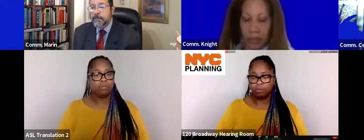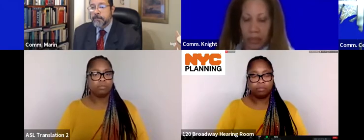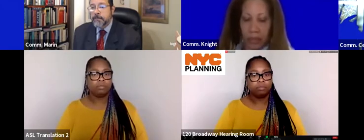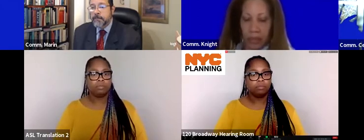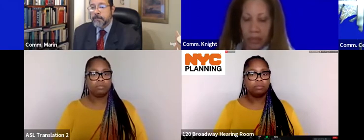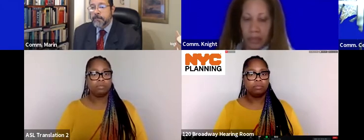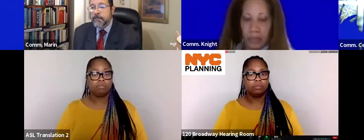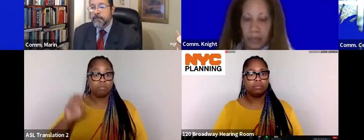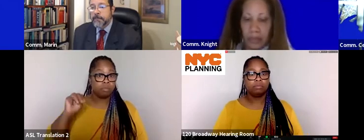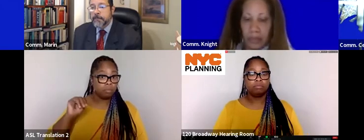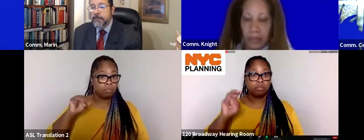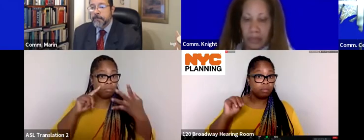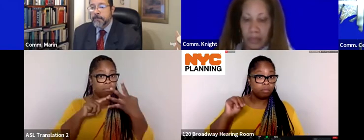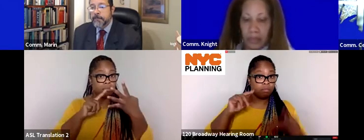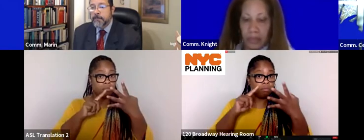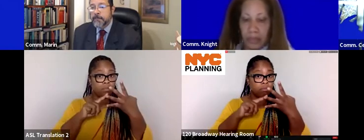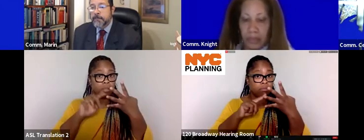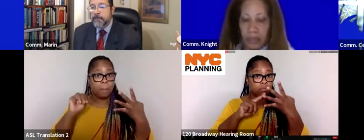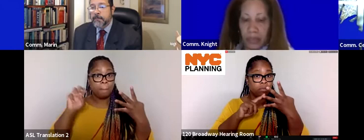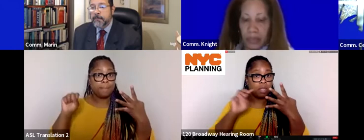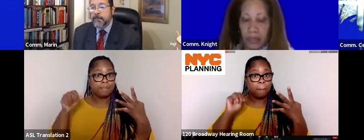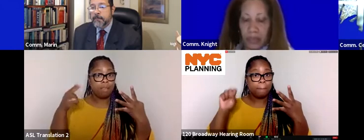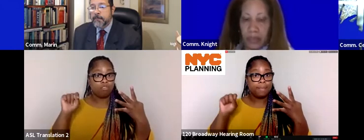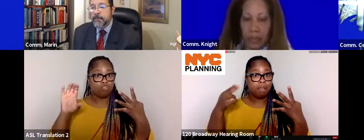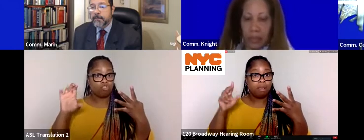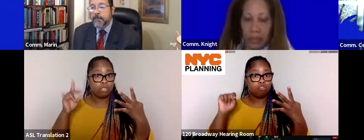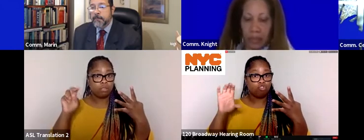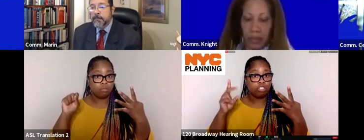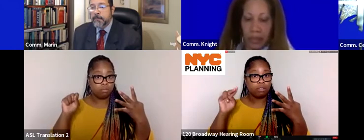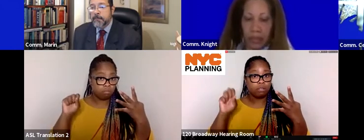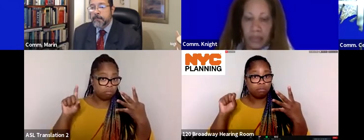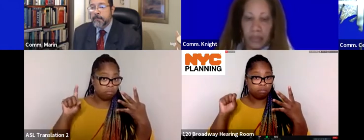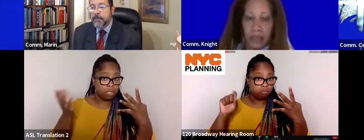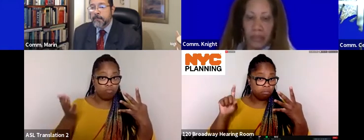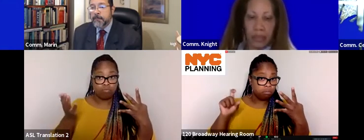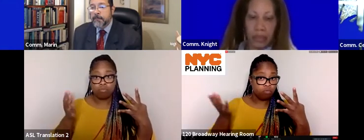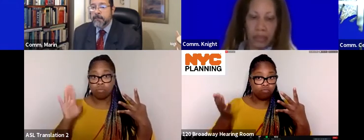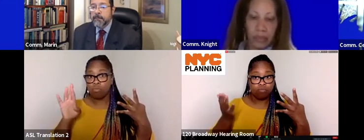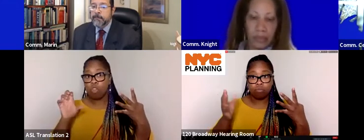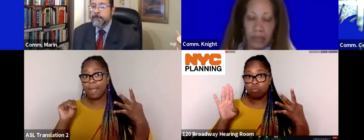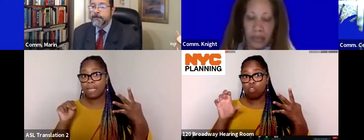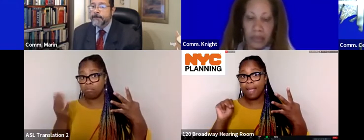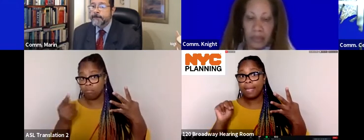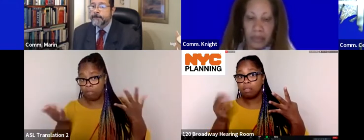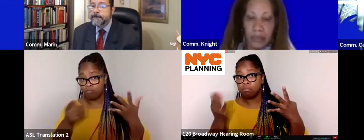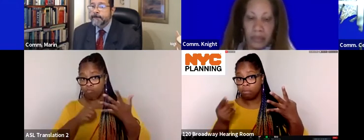Did Ms. Hutchins return, Brian, before we go for